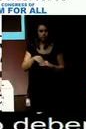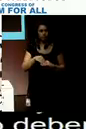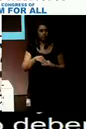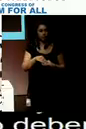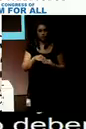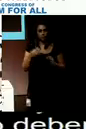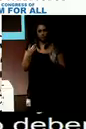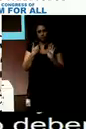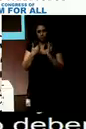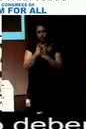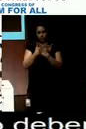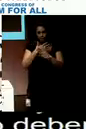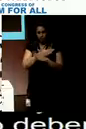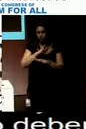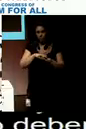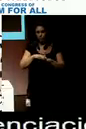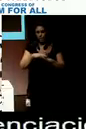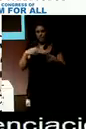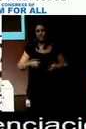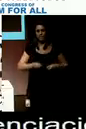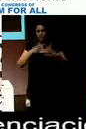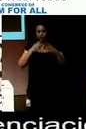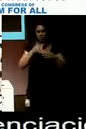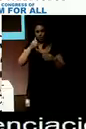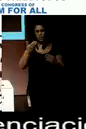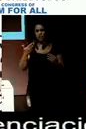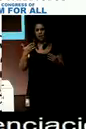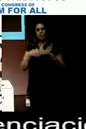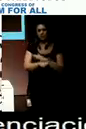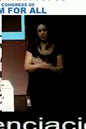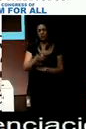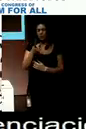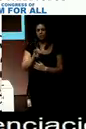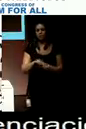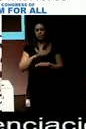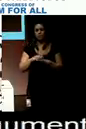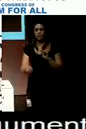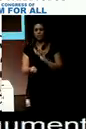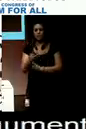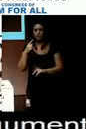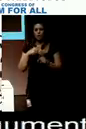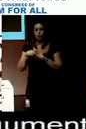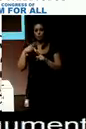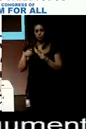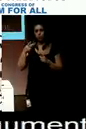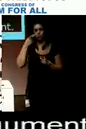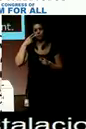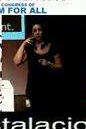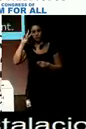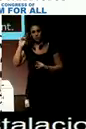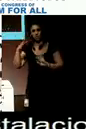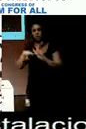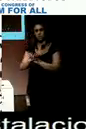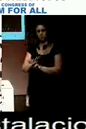value to the awareness rising, but also to create all these kind of